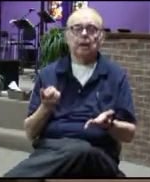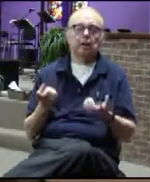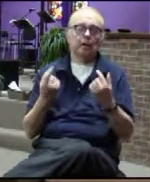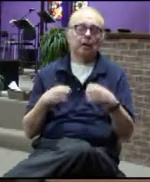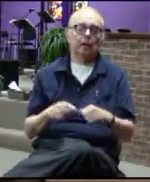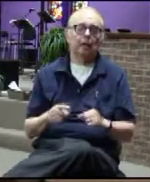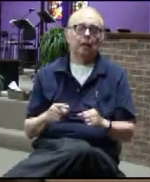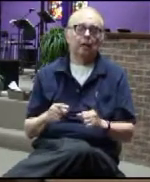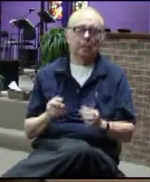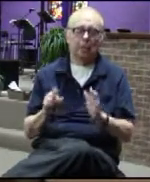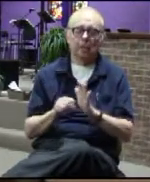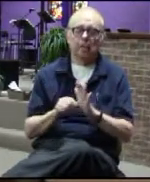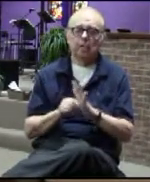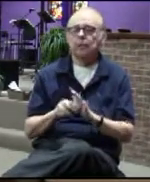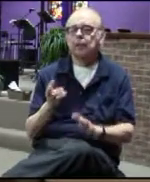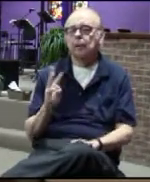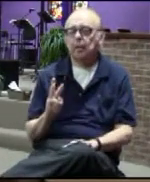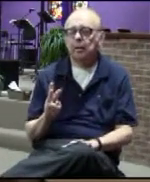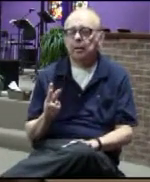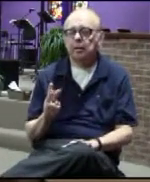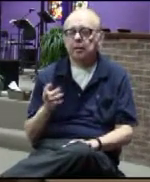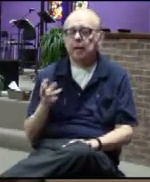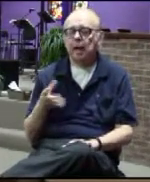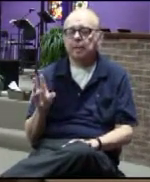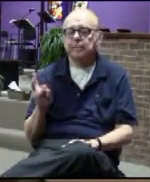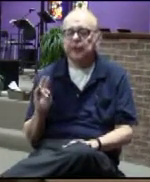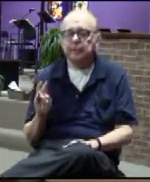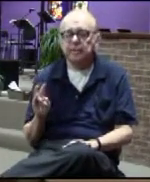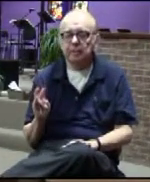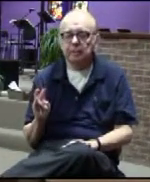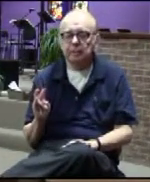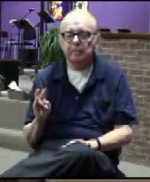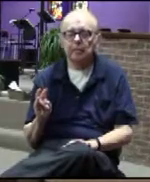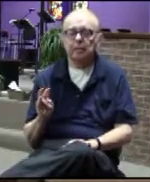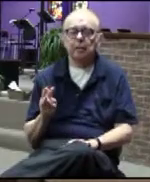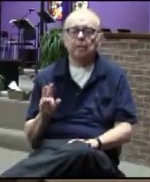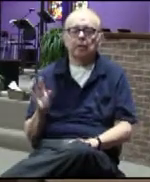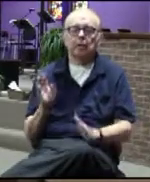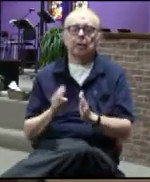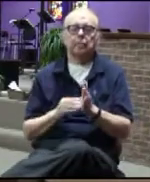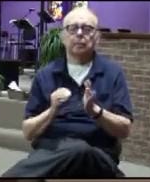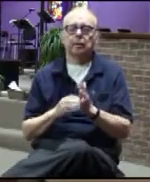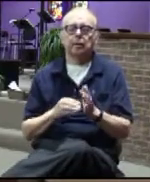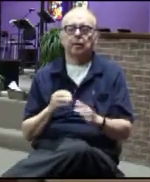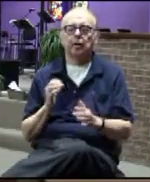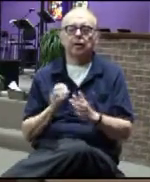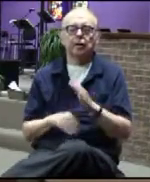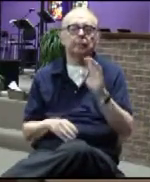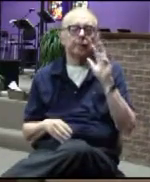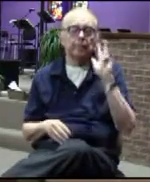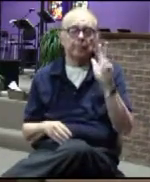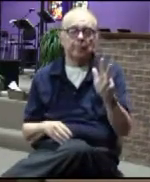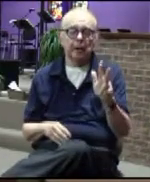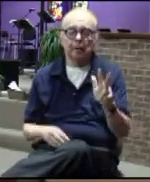verse 16 and 17 in Matthew chapter 3